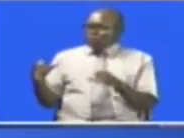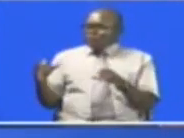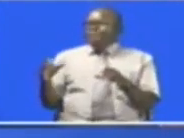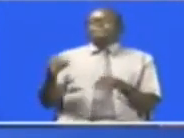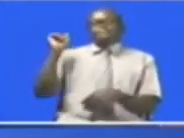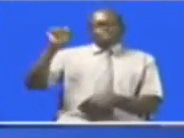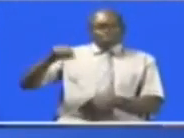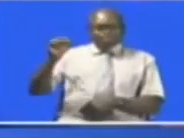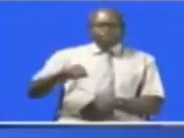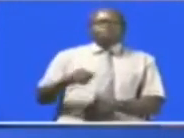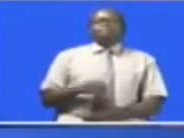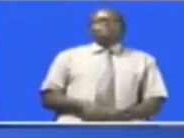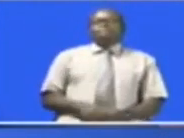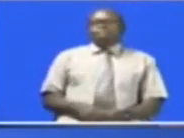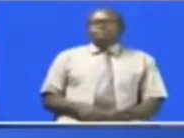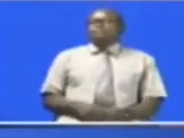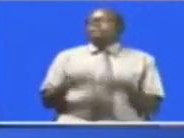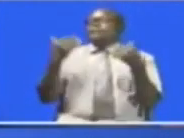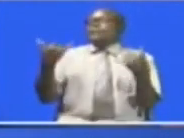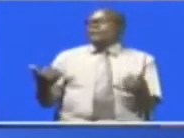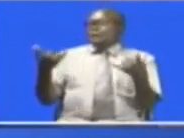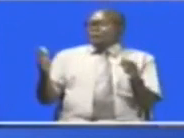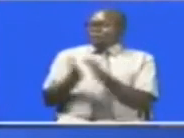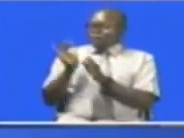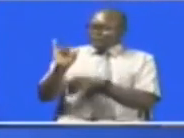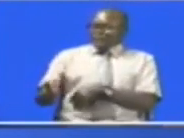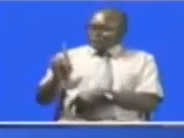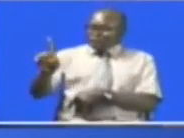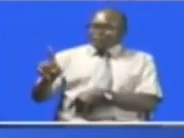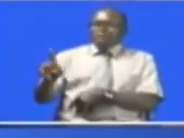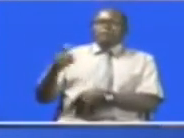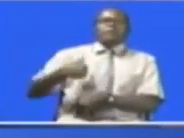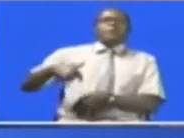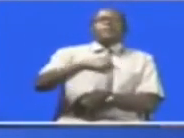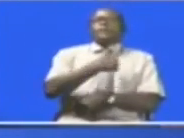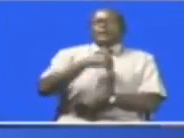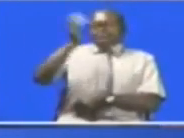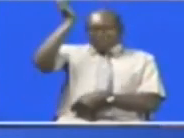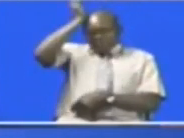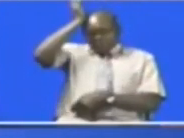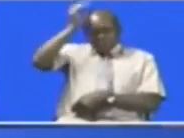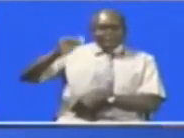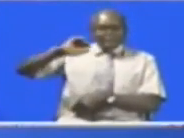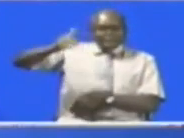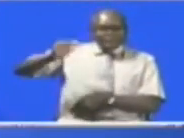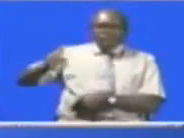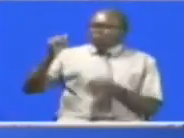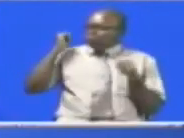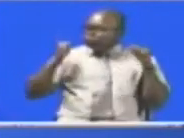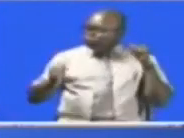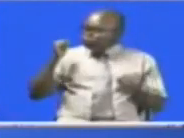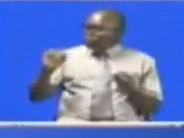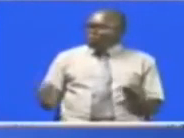yeah. Yes. Okay. And that, now, with that one, we have Eldoret City Marathon, which is coming